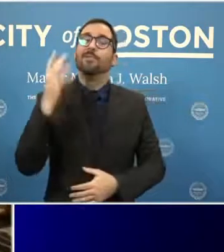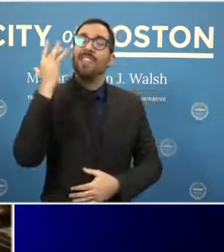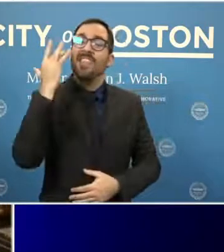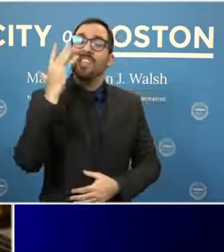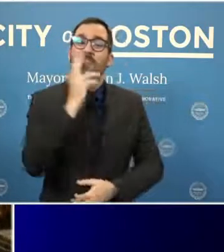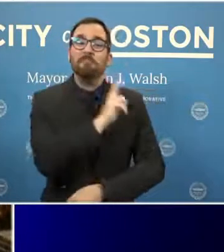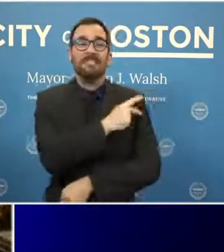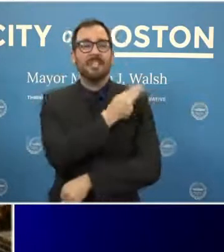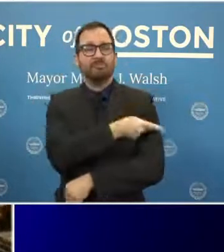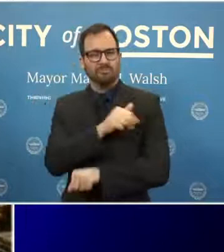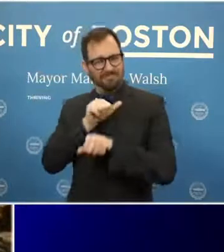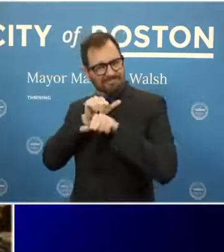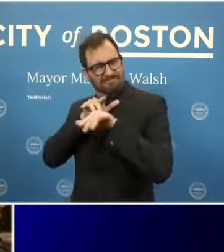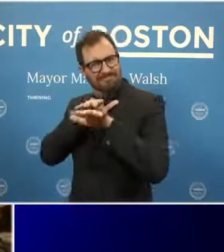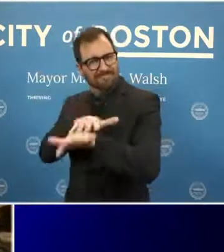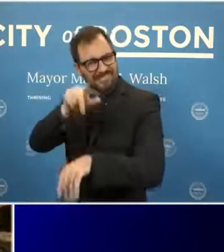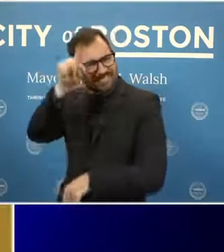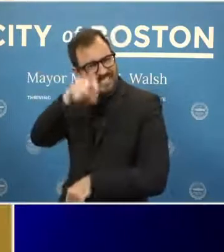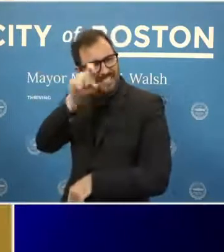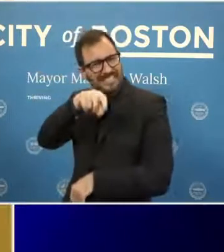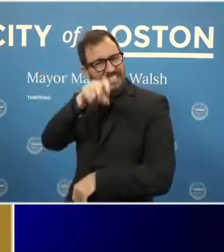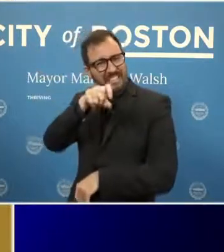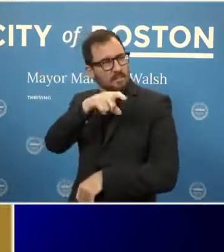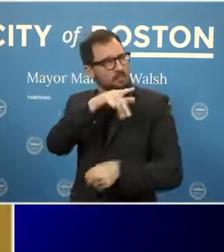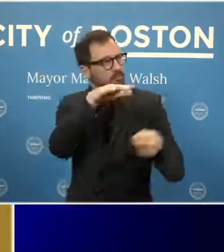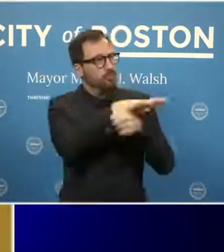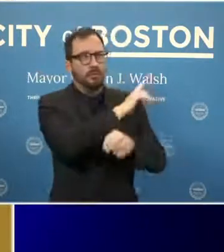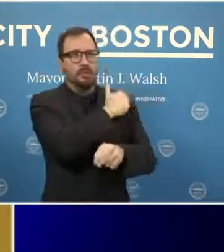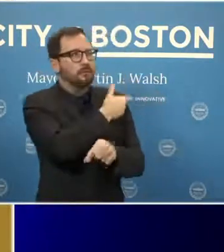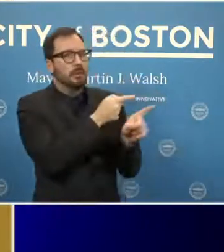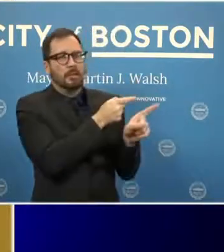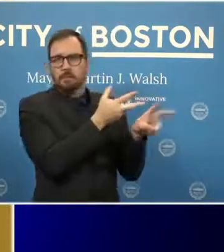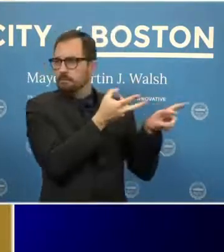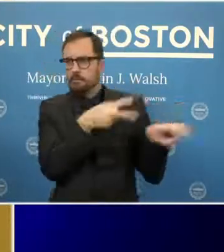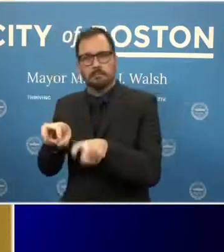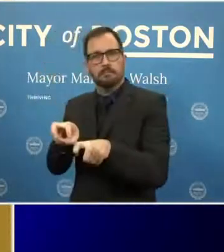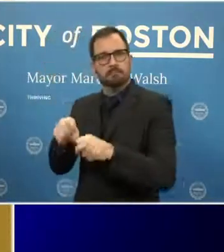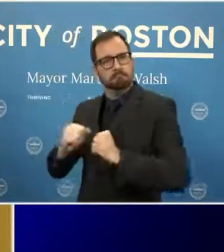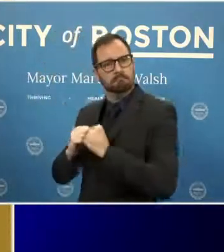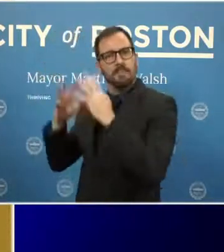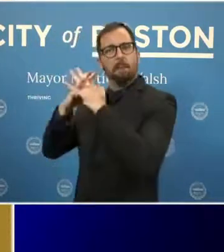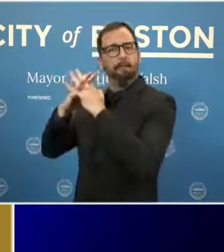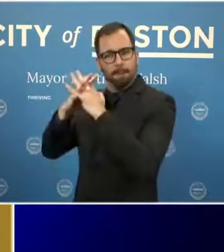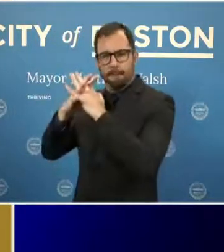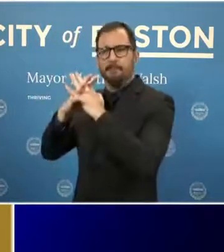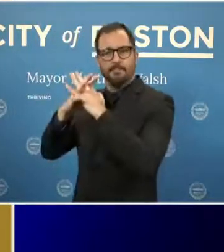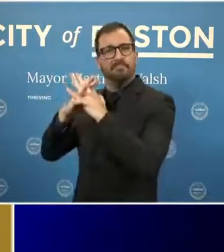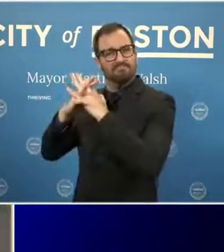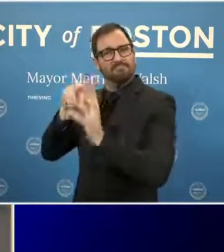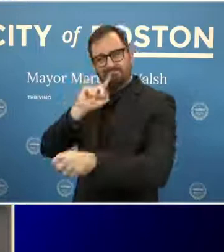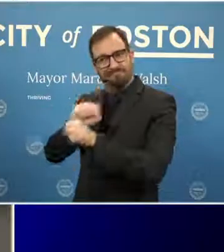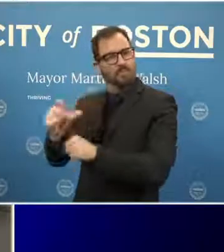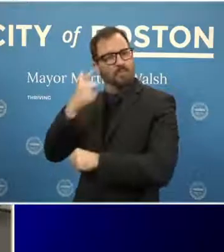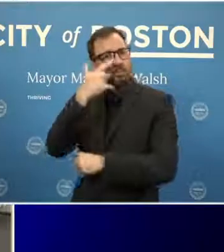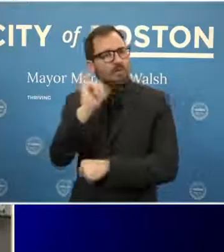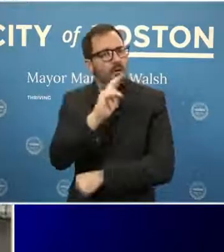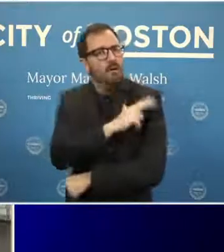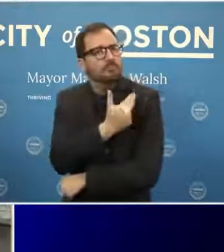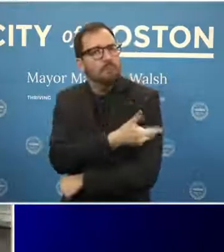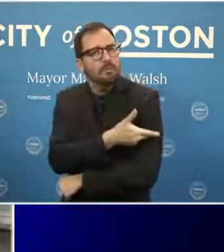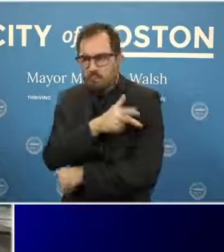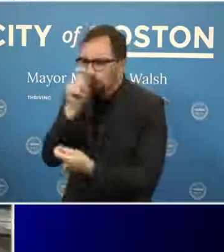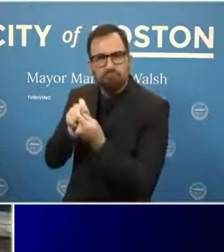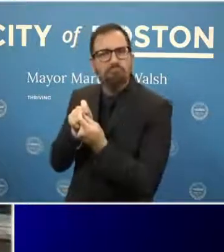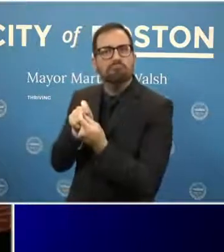like a full-blown hospital. Once we realized that we had to close our sanctuaries for the safety of our parishioners, it took us about